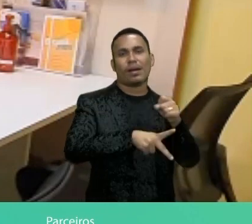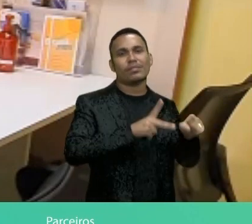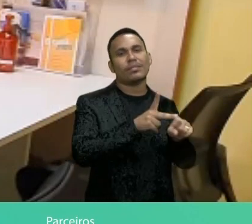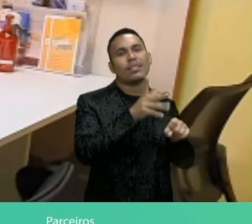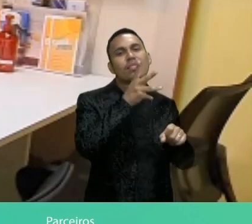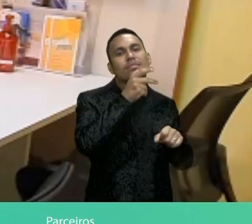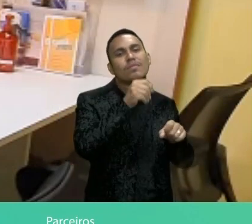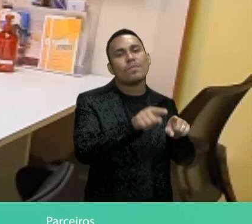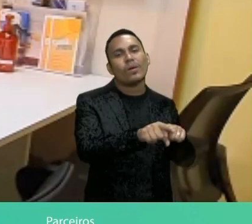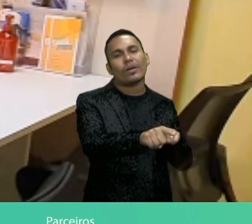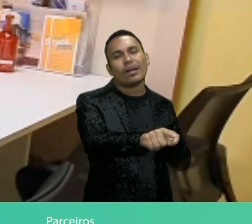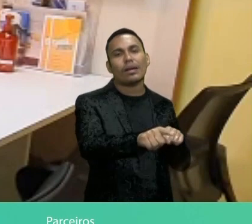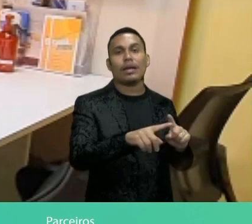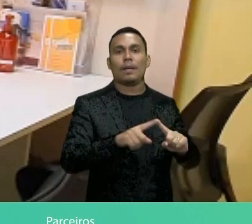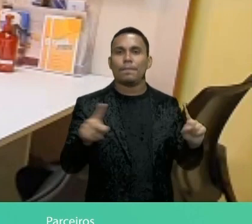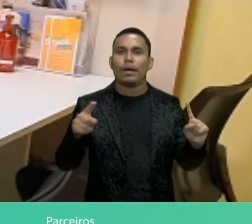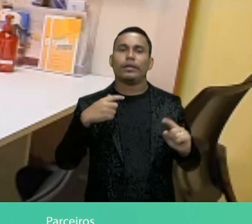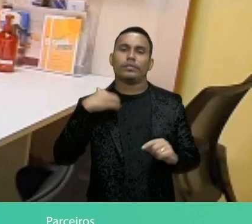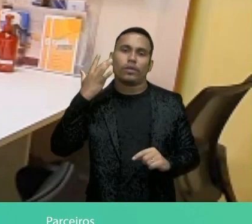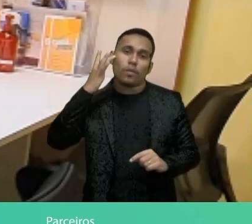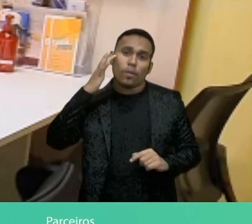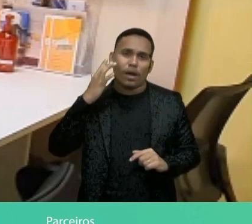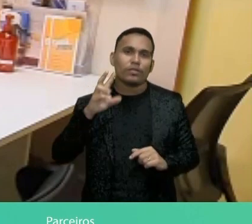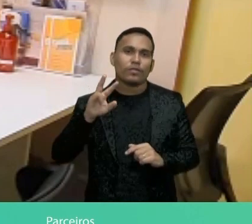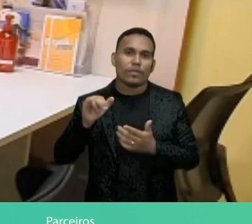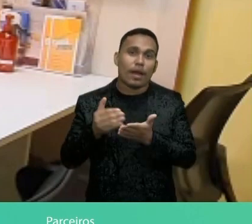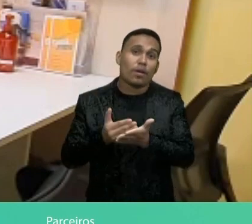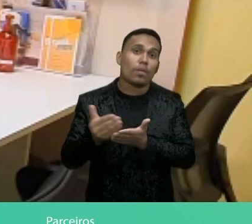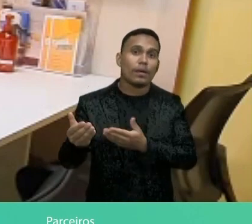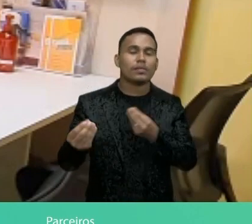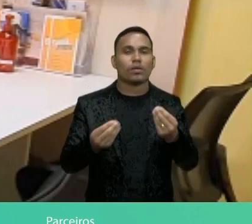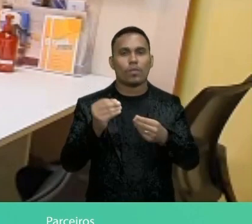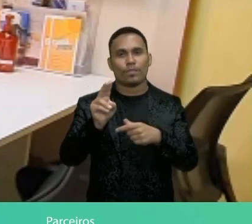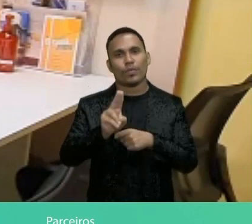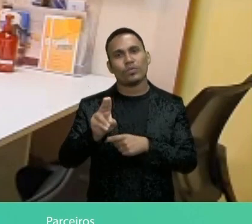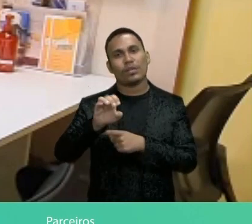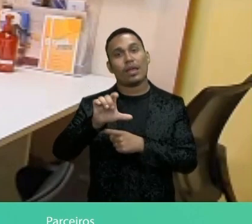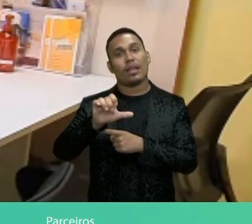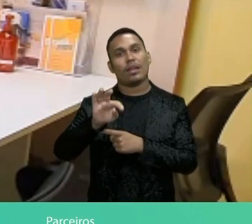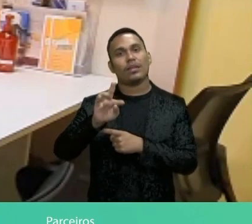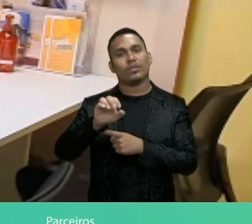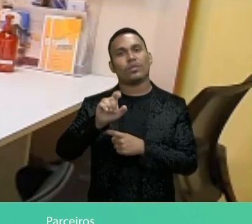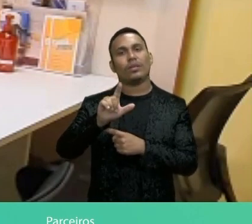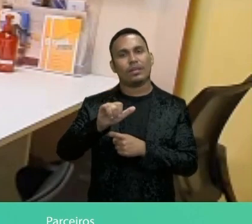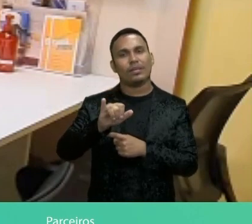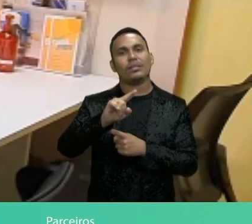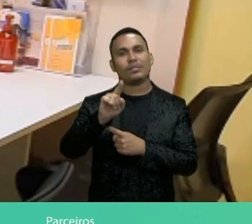start imagining that this feasibility is going to start with larger